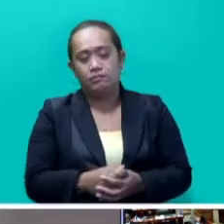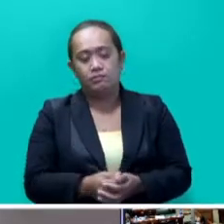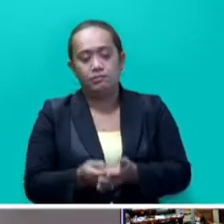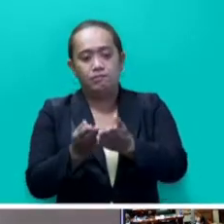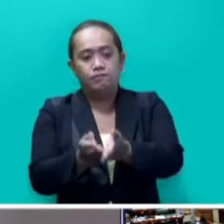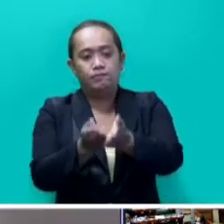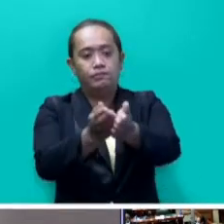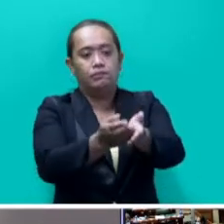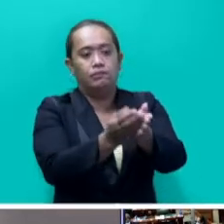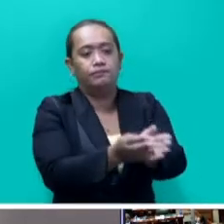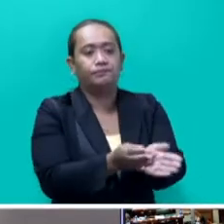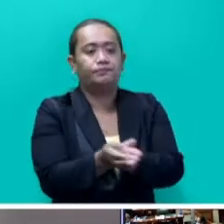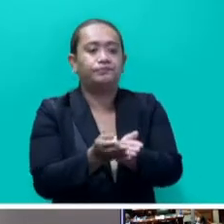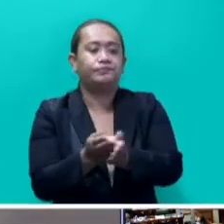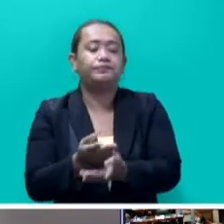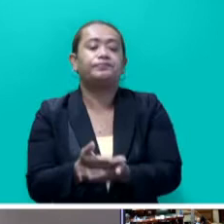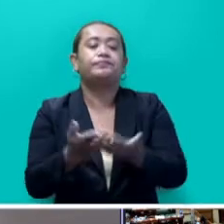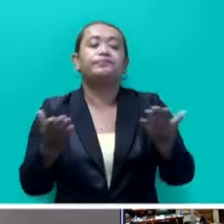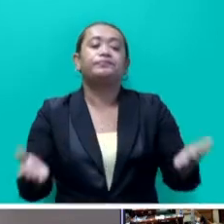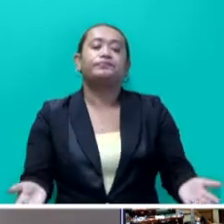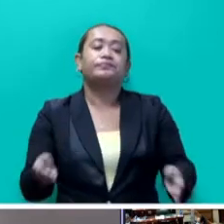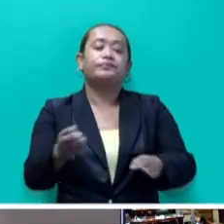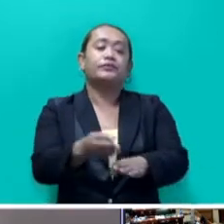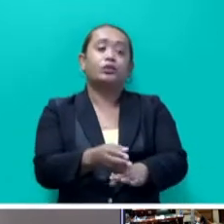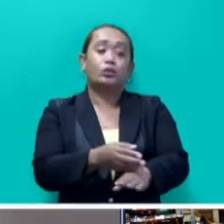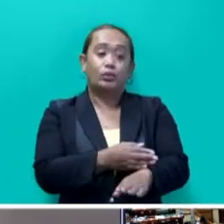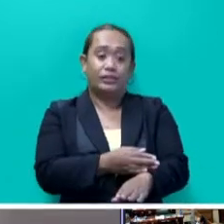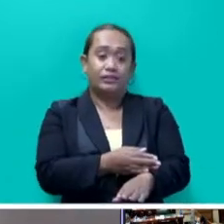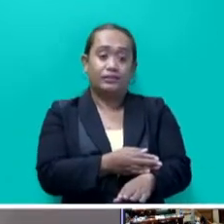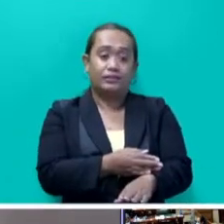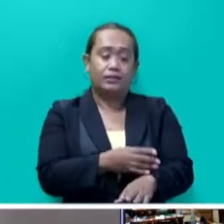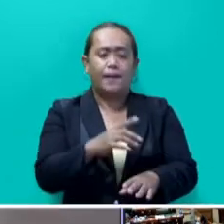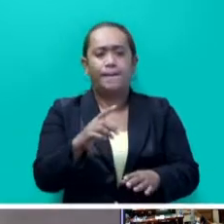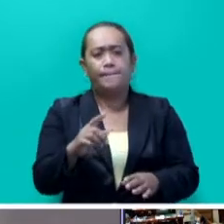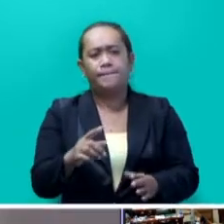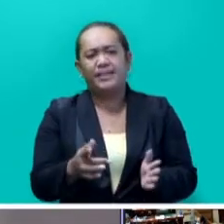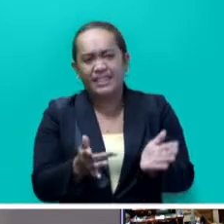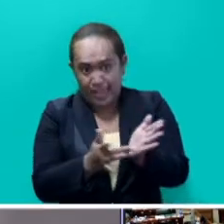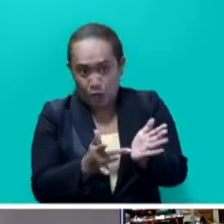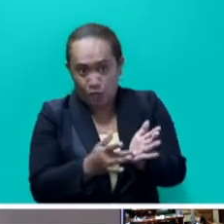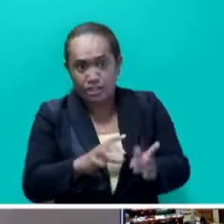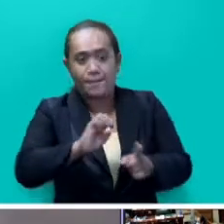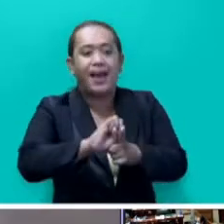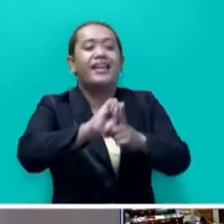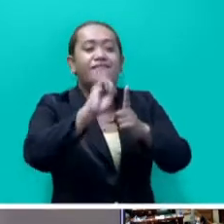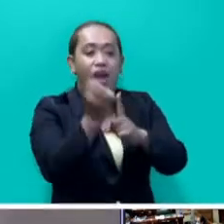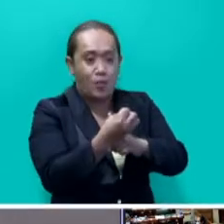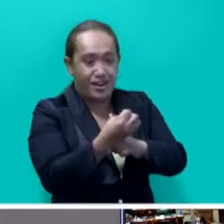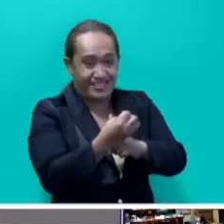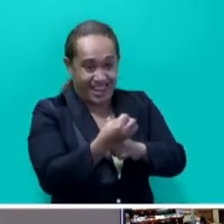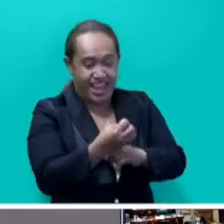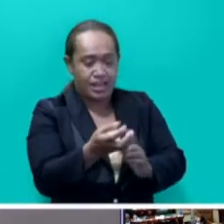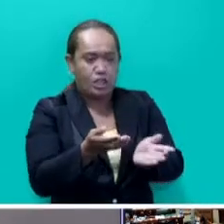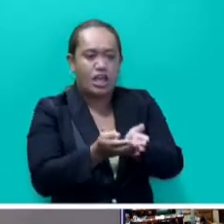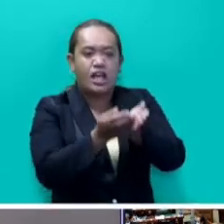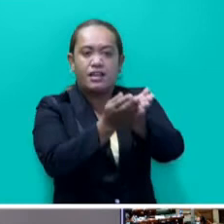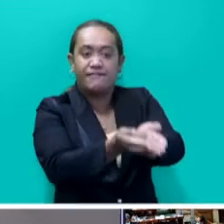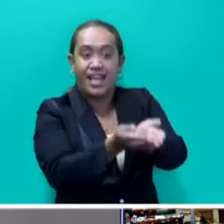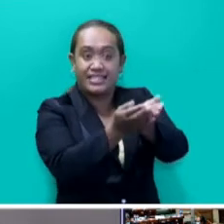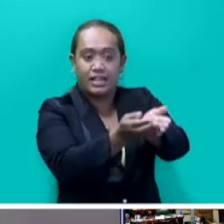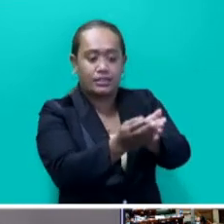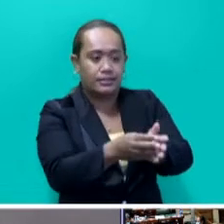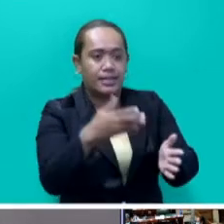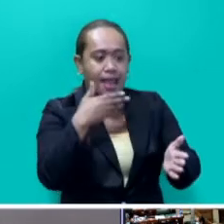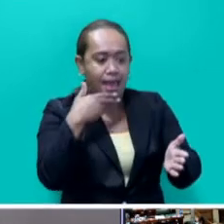green technology vessels that are not just efficient and environmentally friendly to achieve our vision of net zero